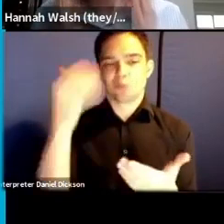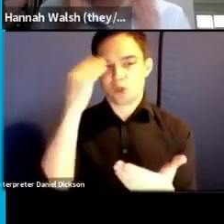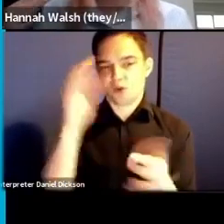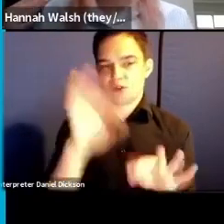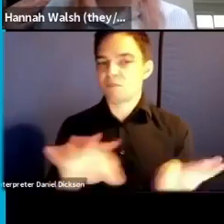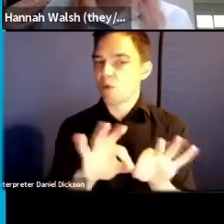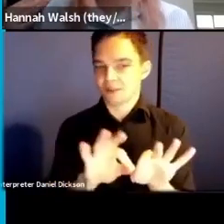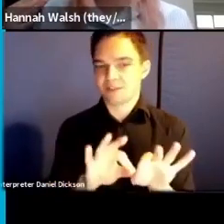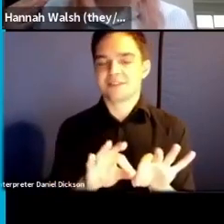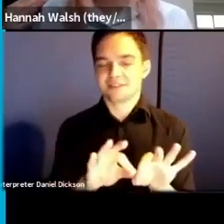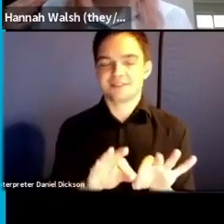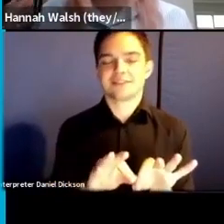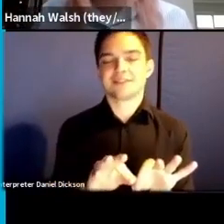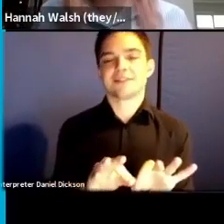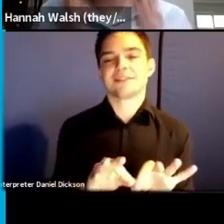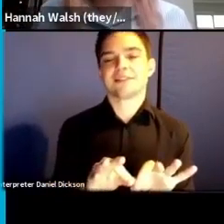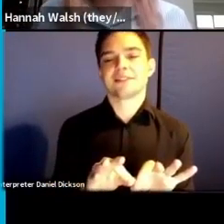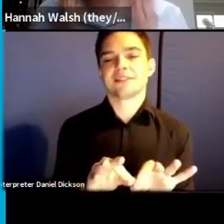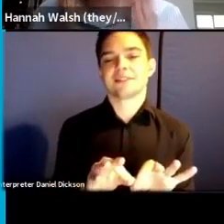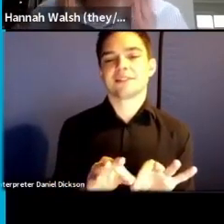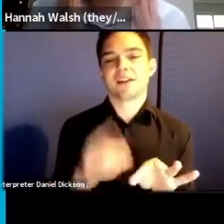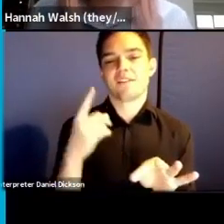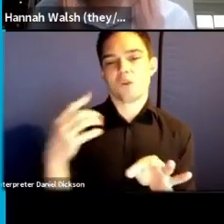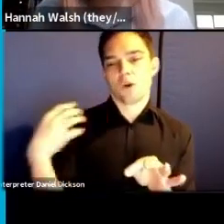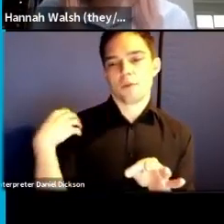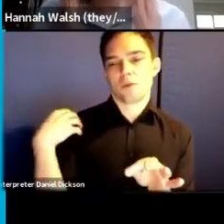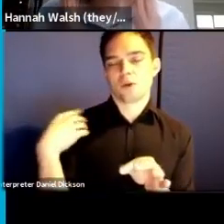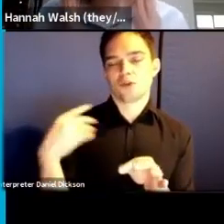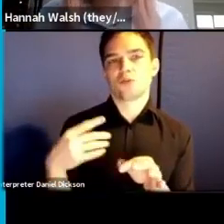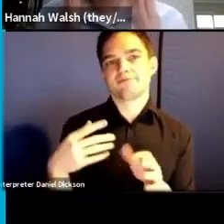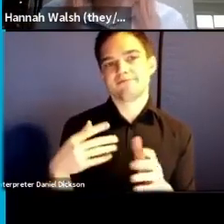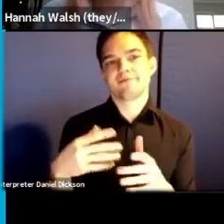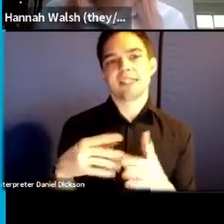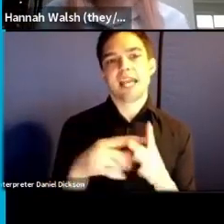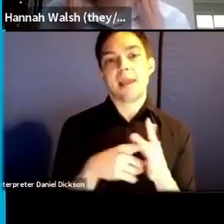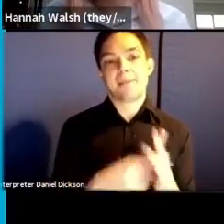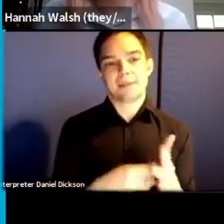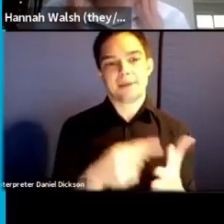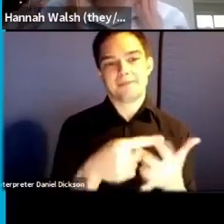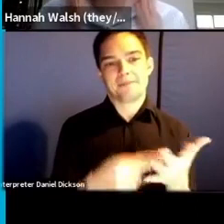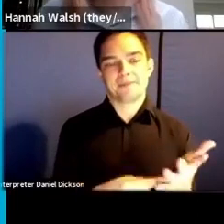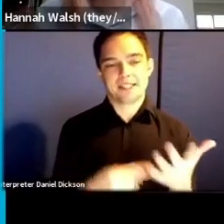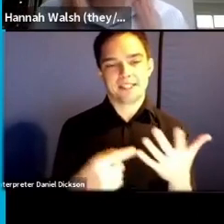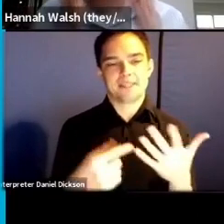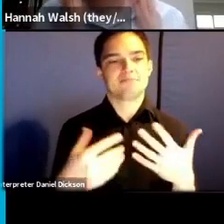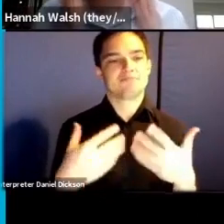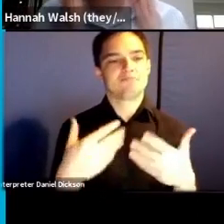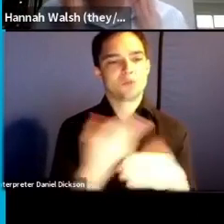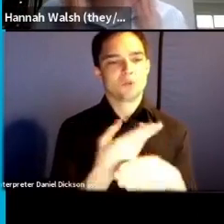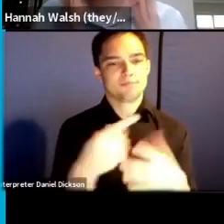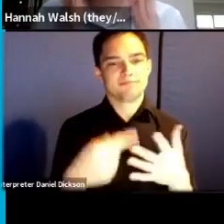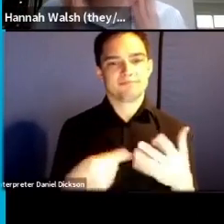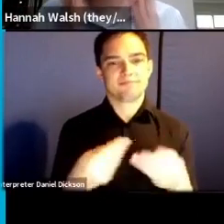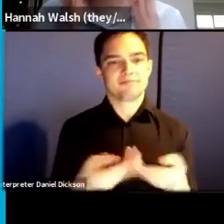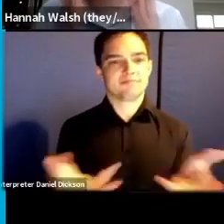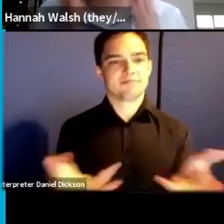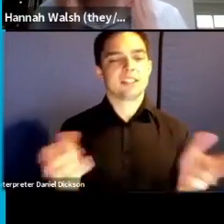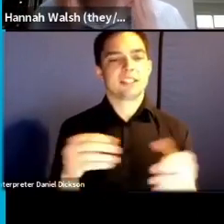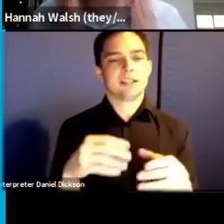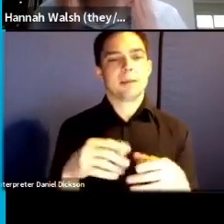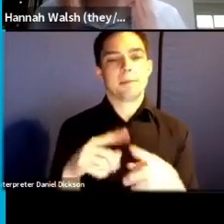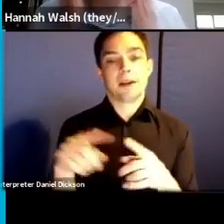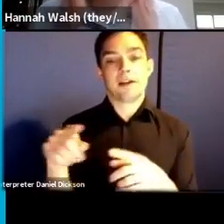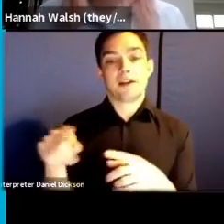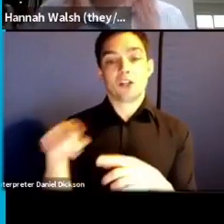important for employers to kind of implement these measures for the health and safety of their workers and the public, but you as a person